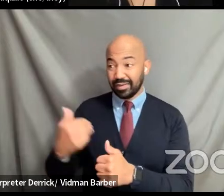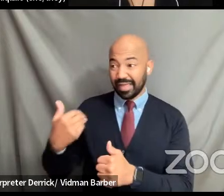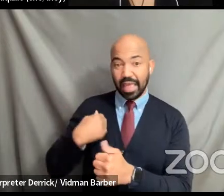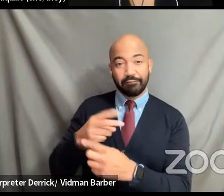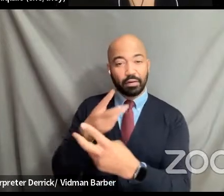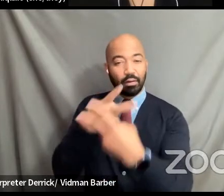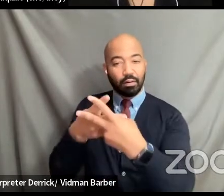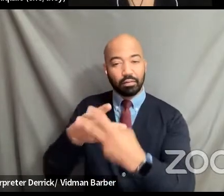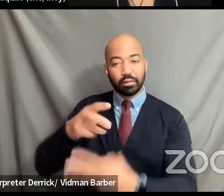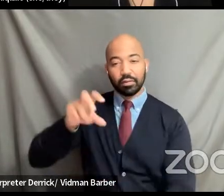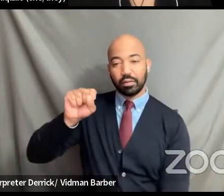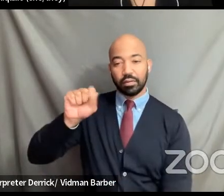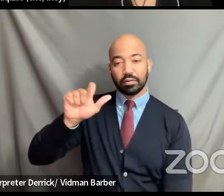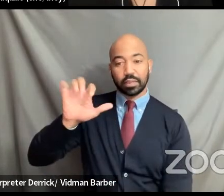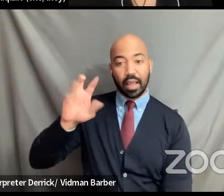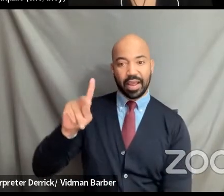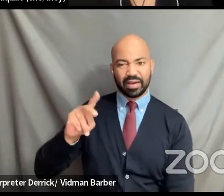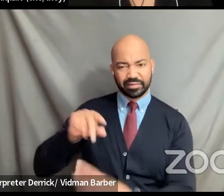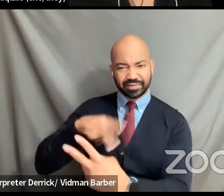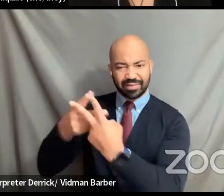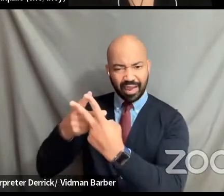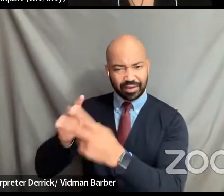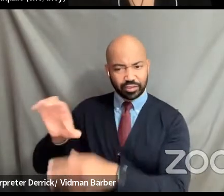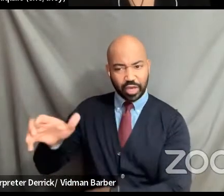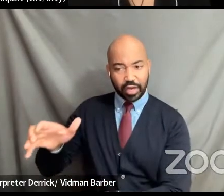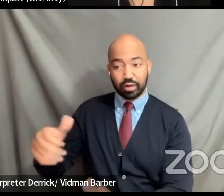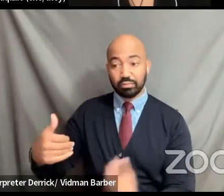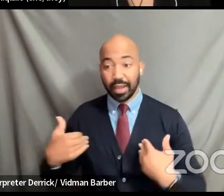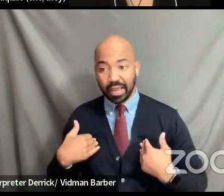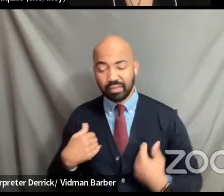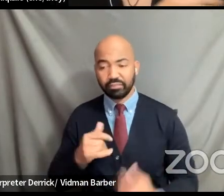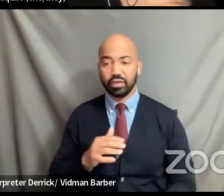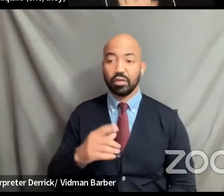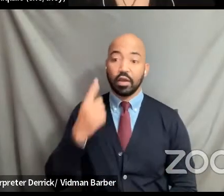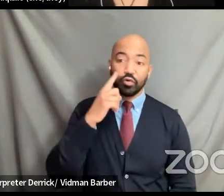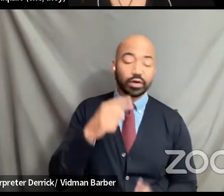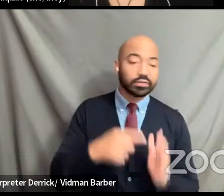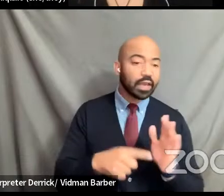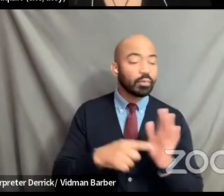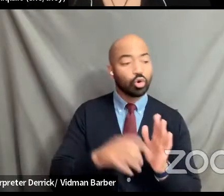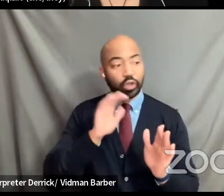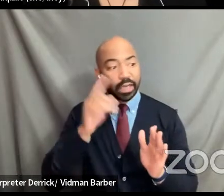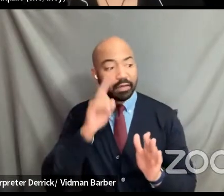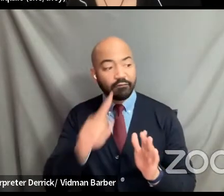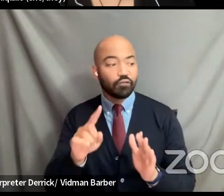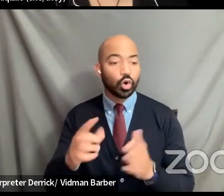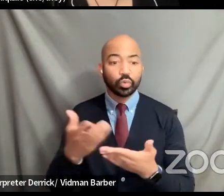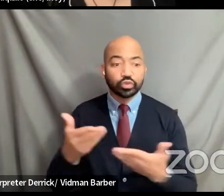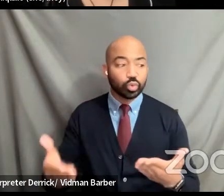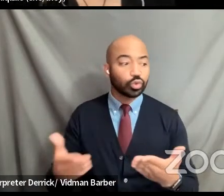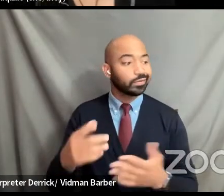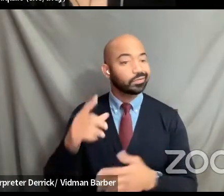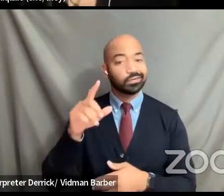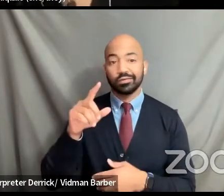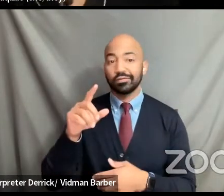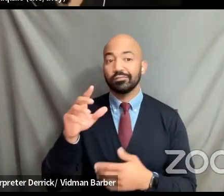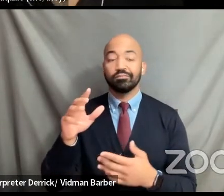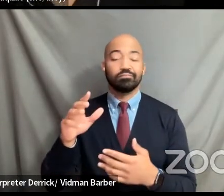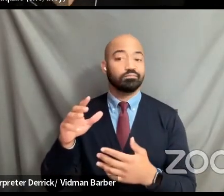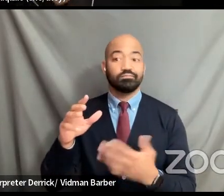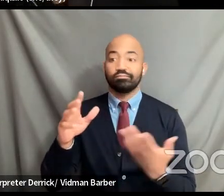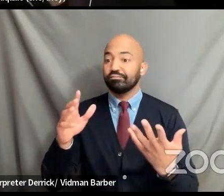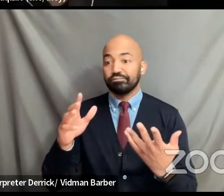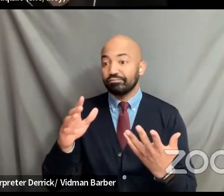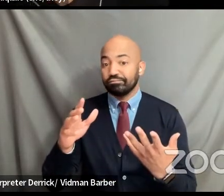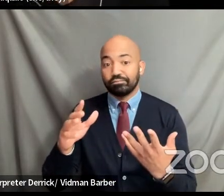different conversations. Like, I'm looking to meet people, job posts, I'm looking for resources. Tech space entrepreneurs are really